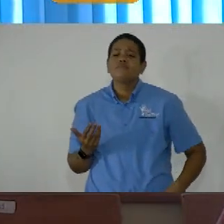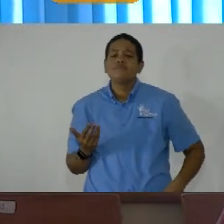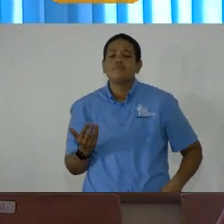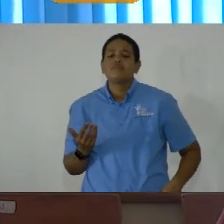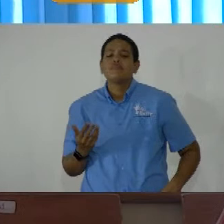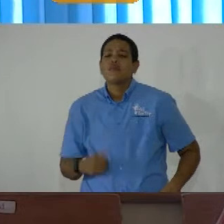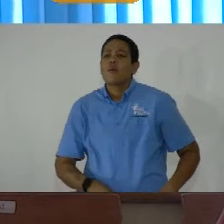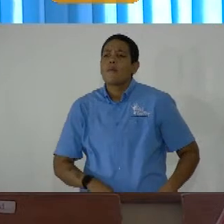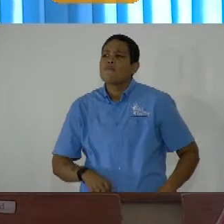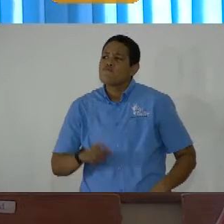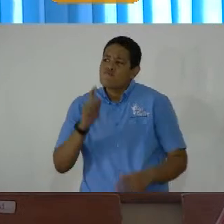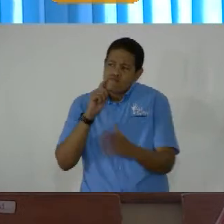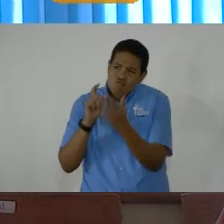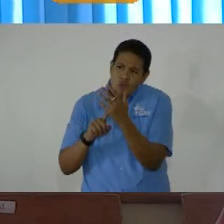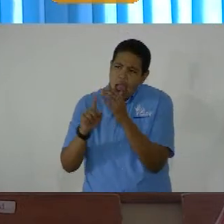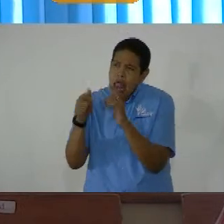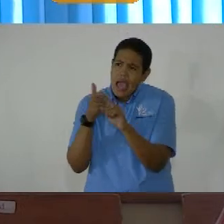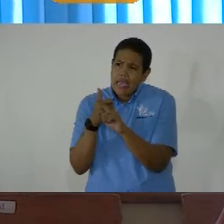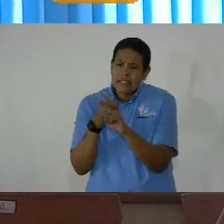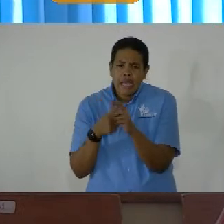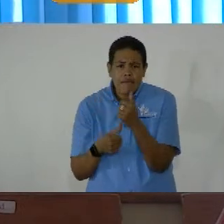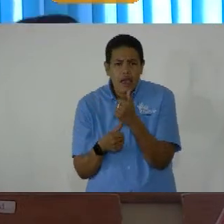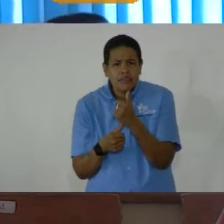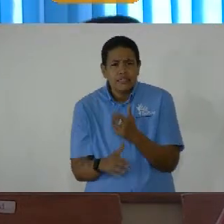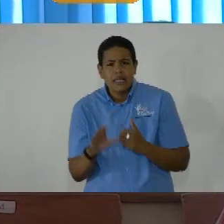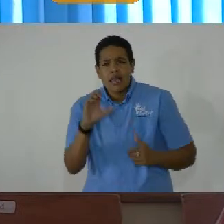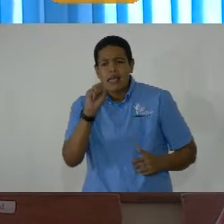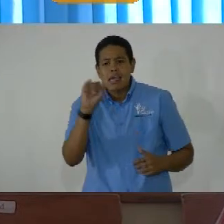recognize your assistant, Cassie.